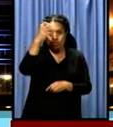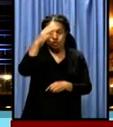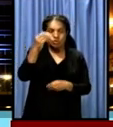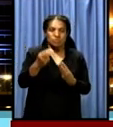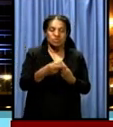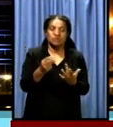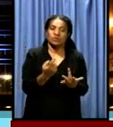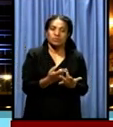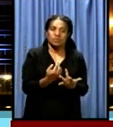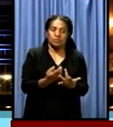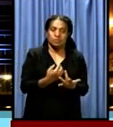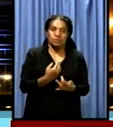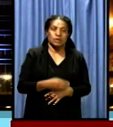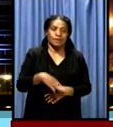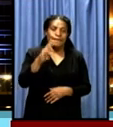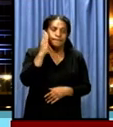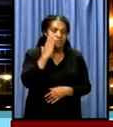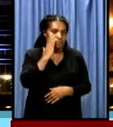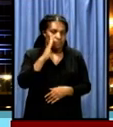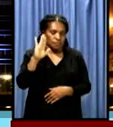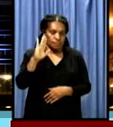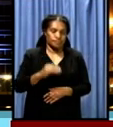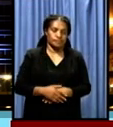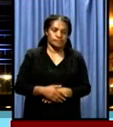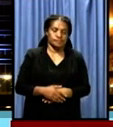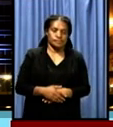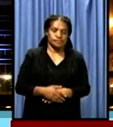Islanders to Mr Micah's family and the people of Murad.